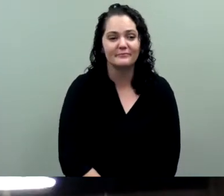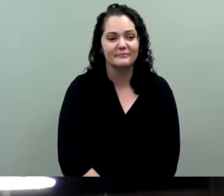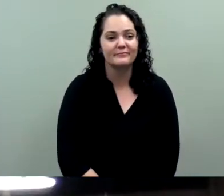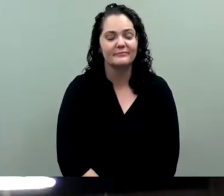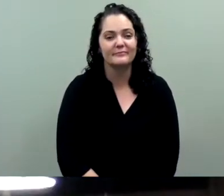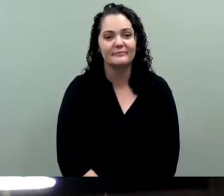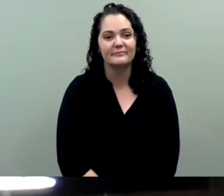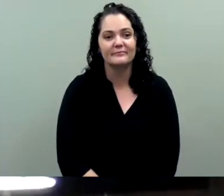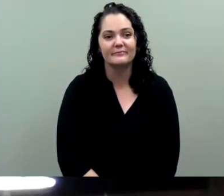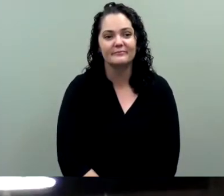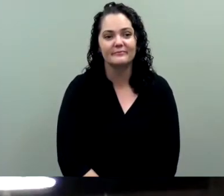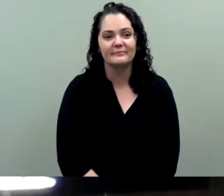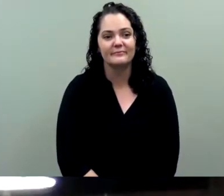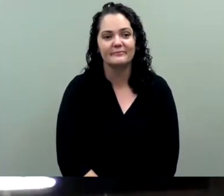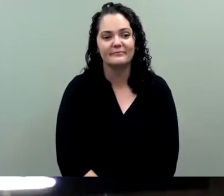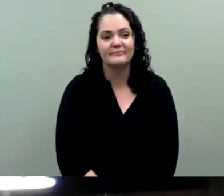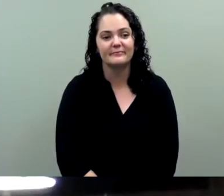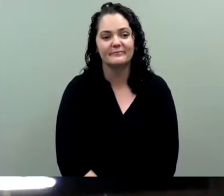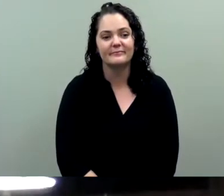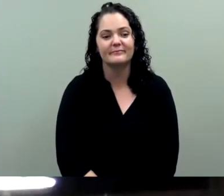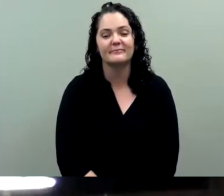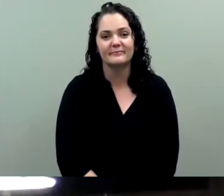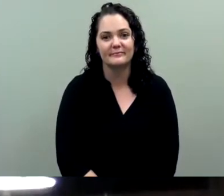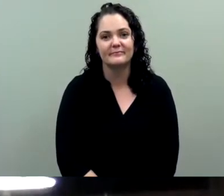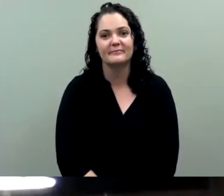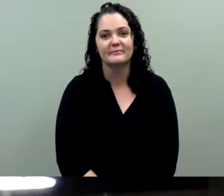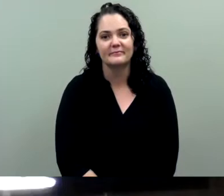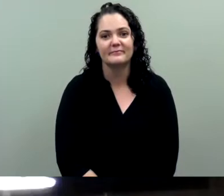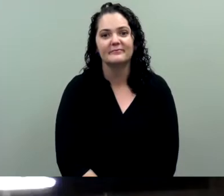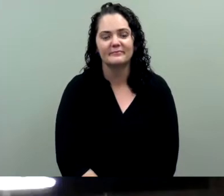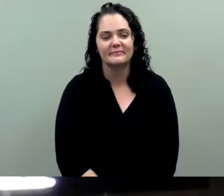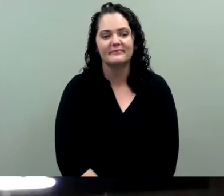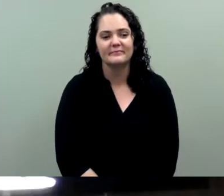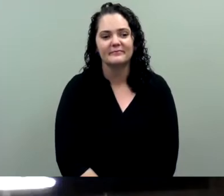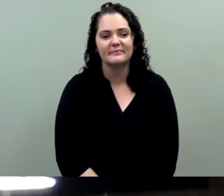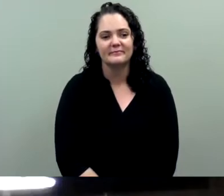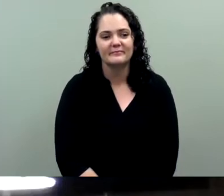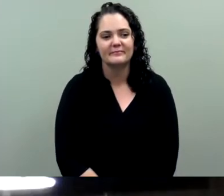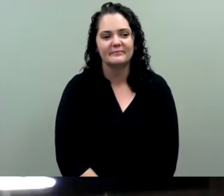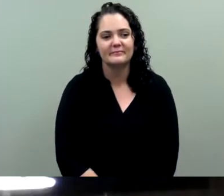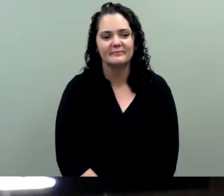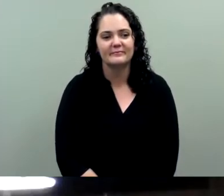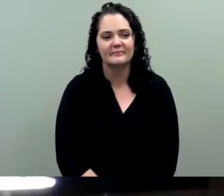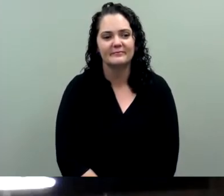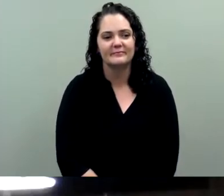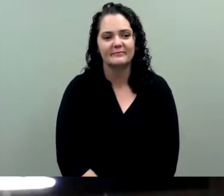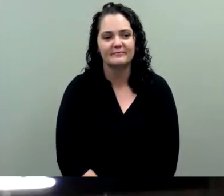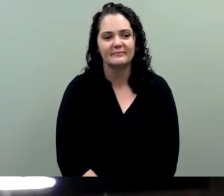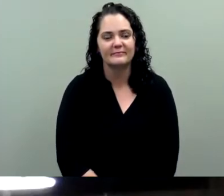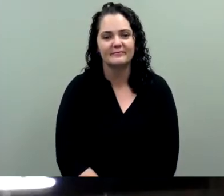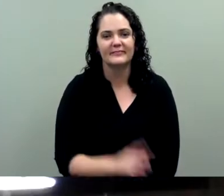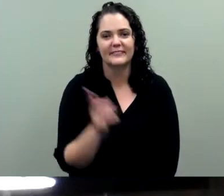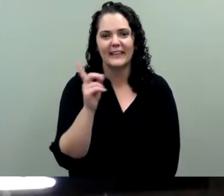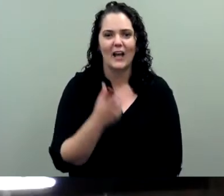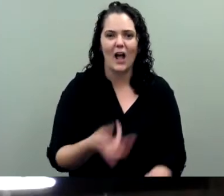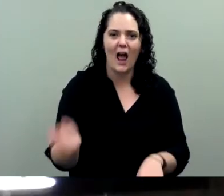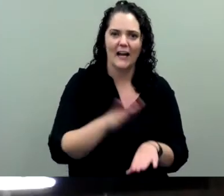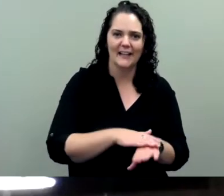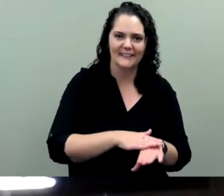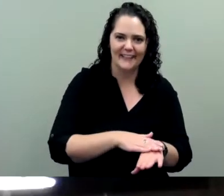your rubber bands and set up your dominant hand as well. Okay, so I'm going to do it now on my index finger on my right